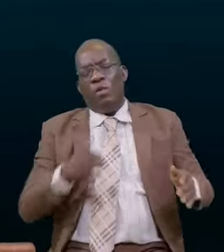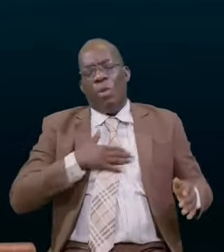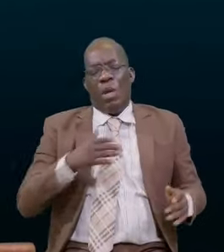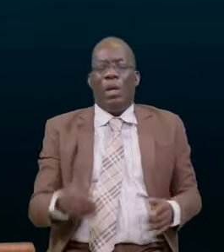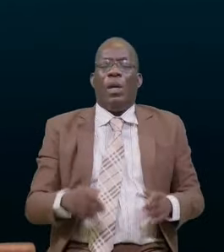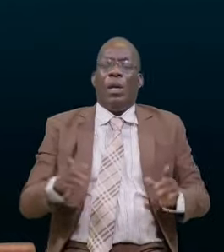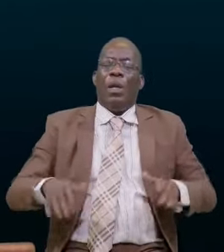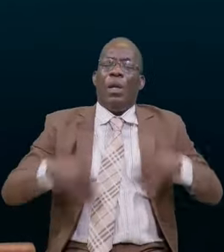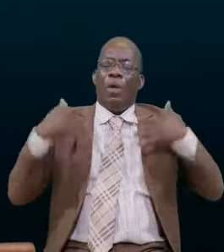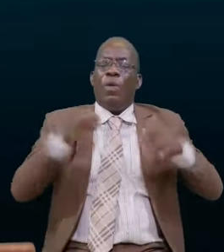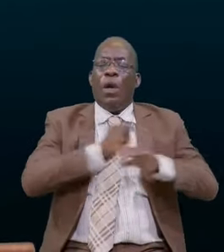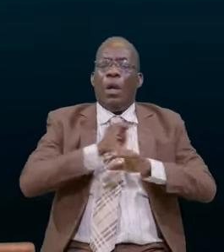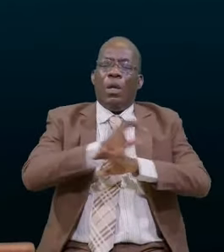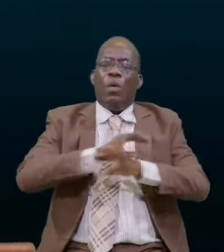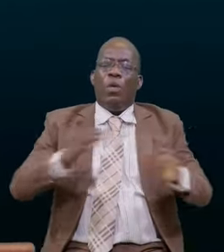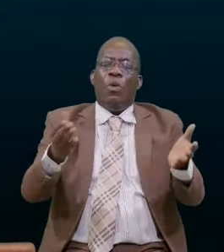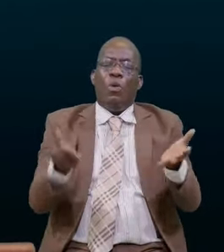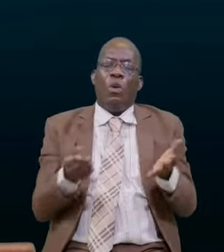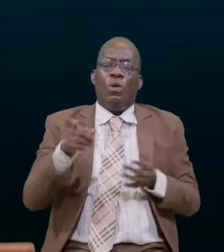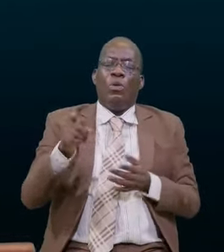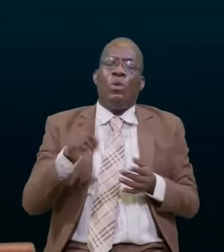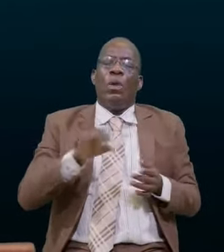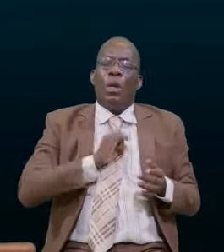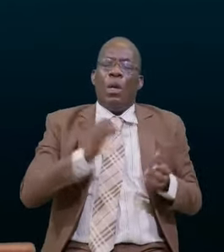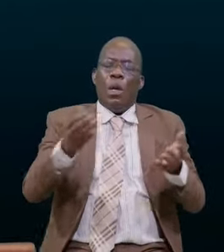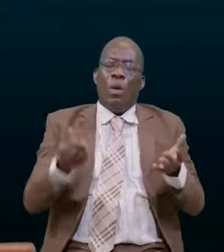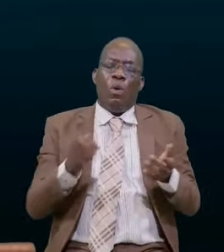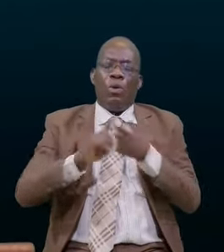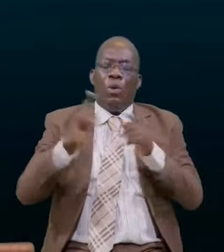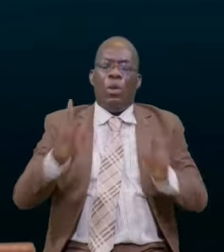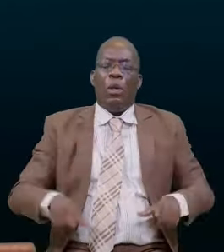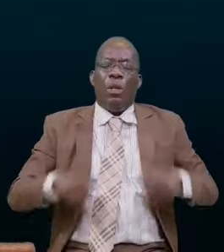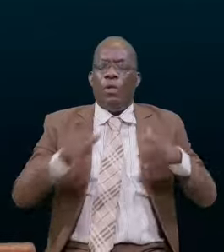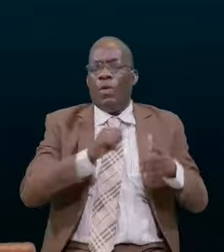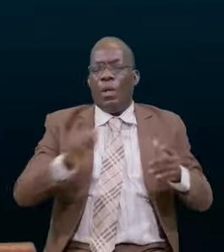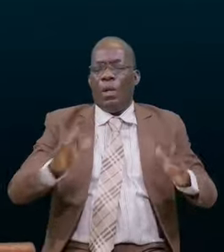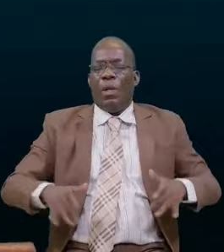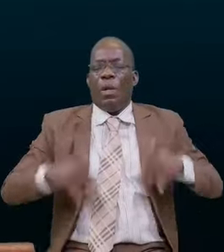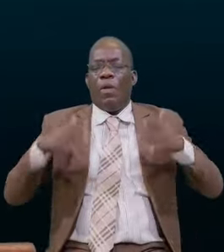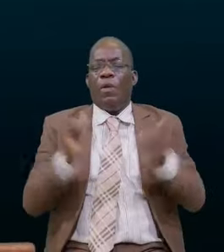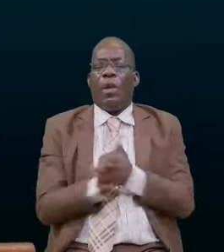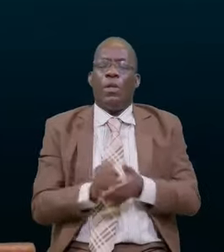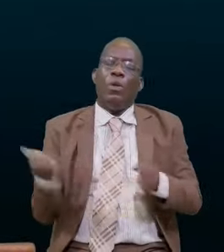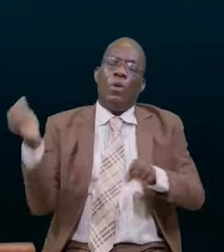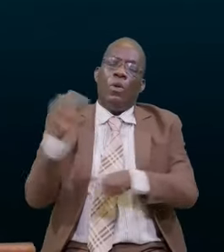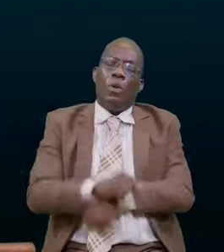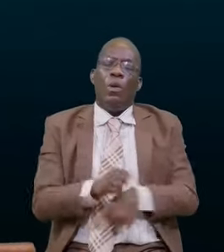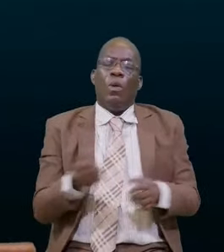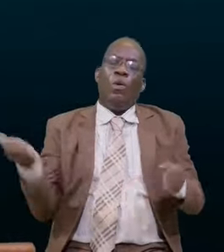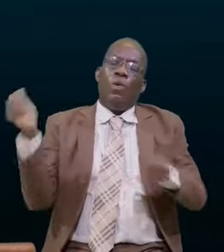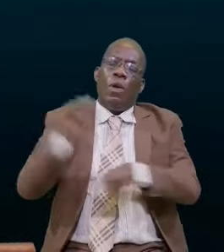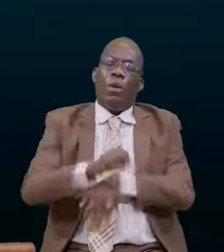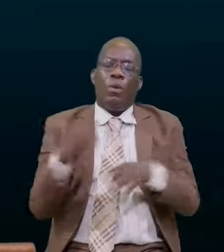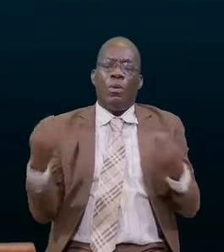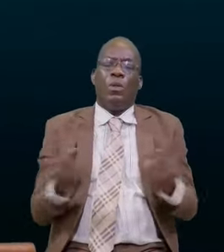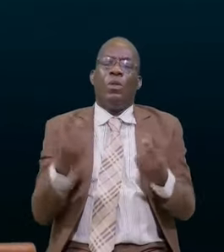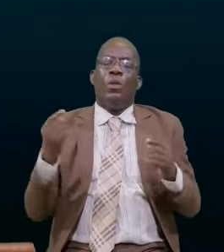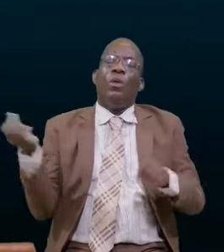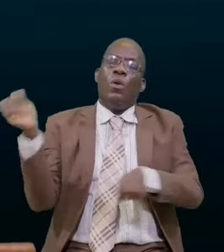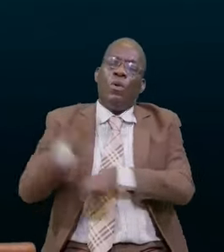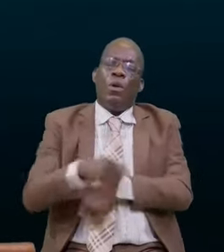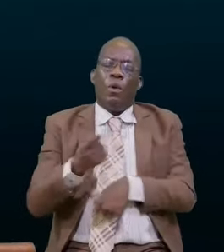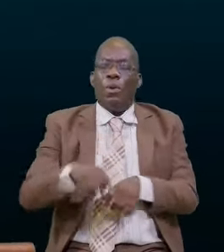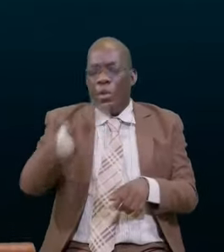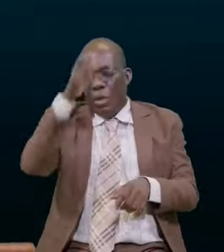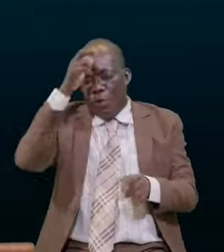total freedom I want to live a life that overcomes to overcome sin to overcome the devil to overcome the world I want to get to